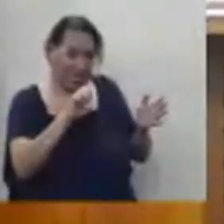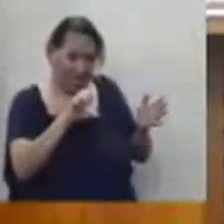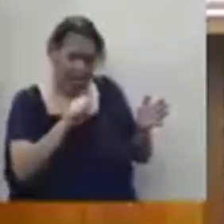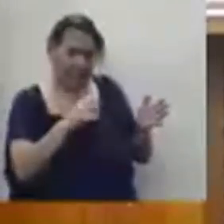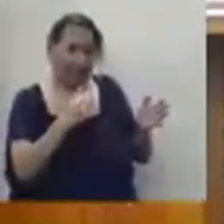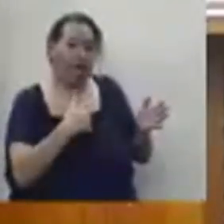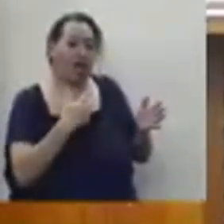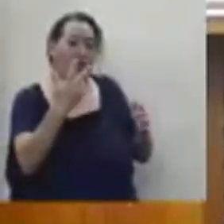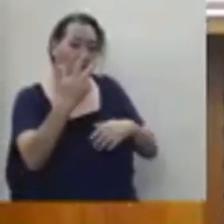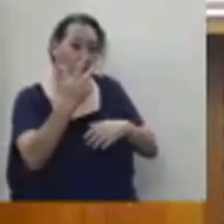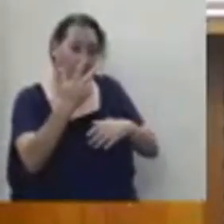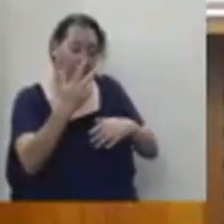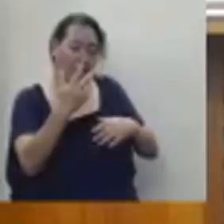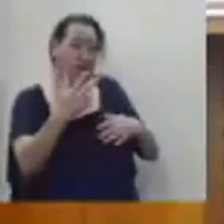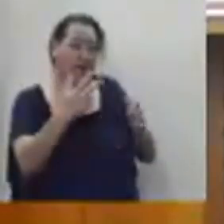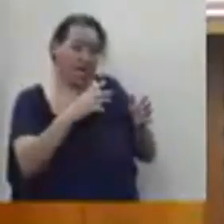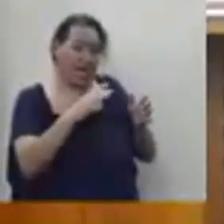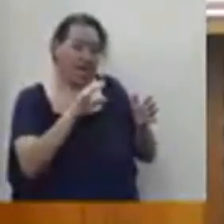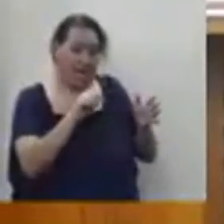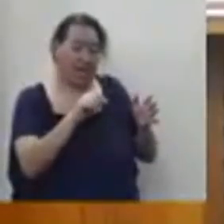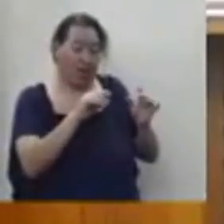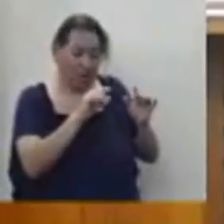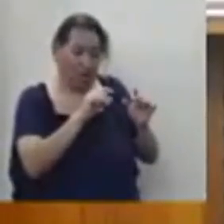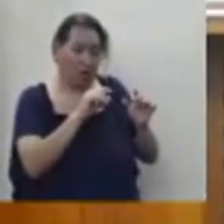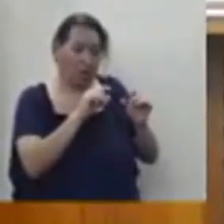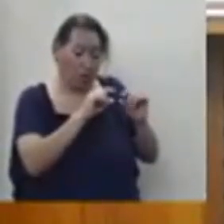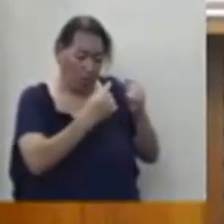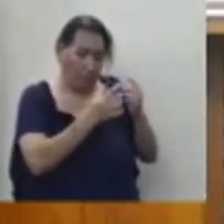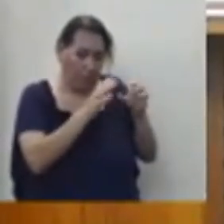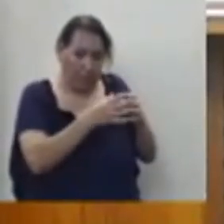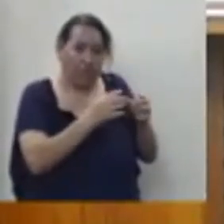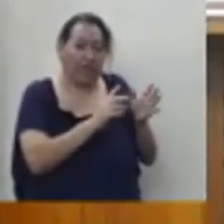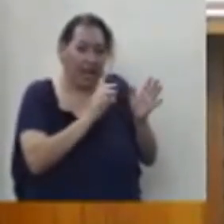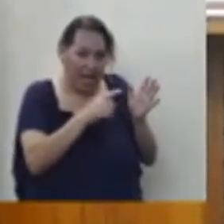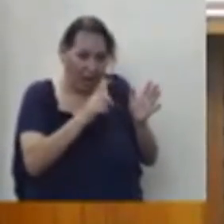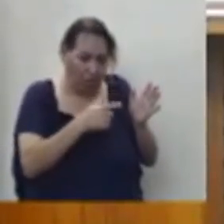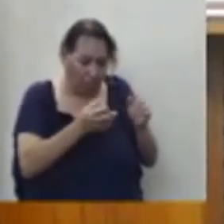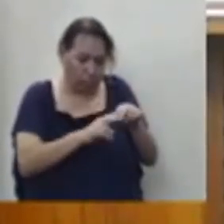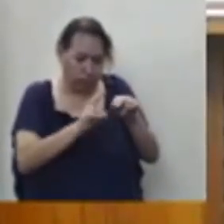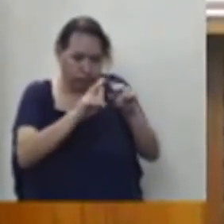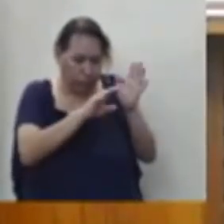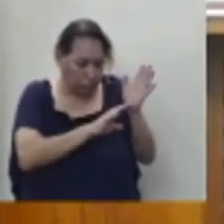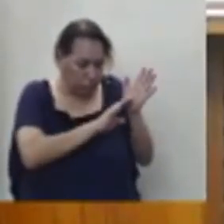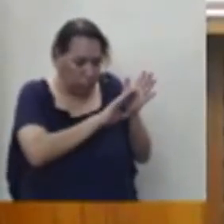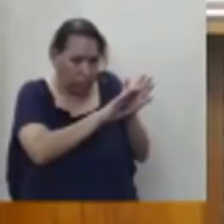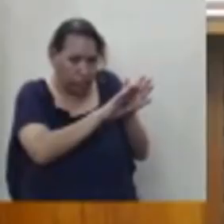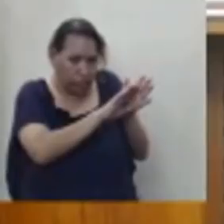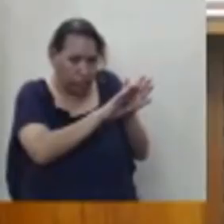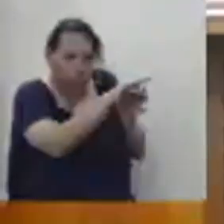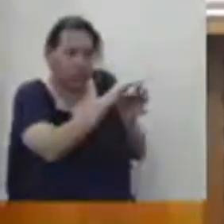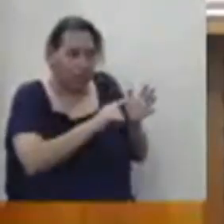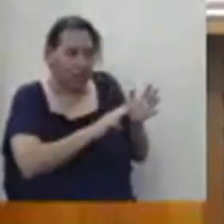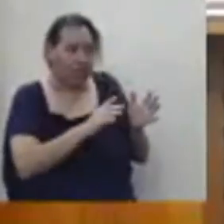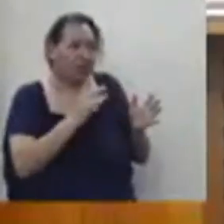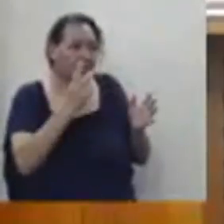pass, and you can see as we move up the orange, you'll eventually reach the top